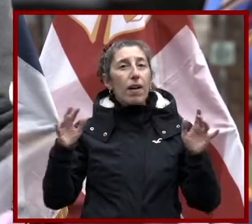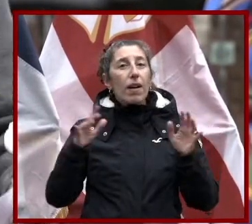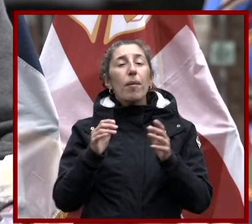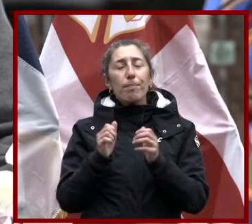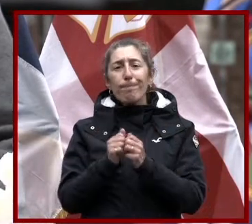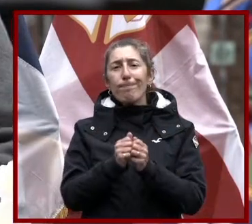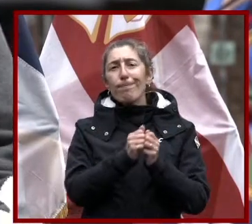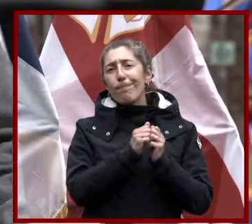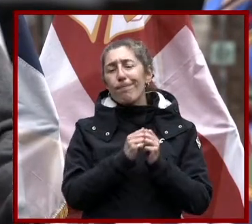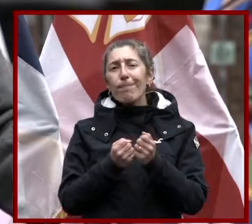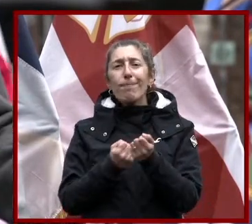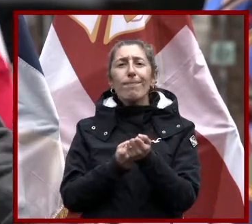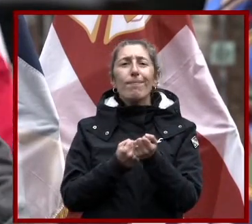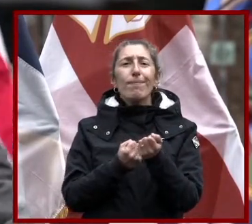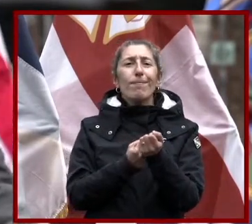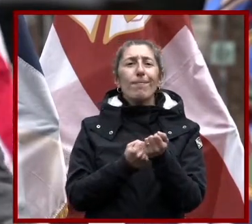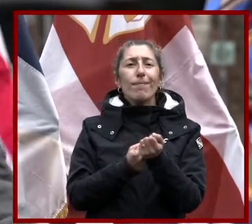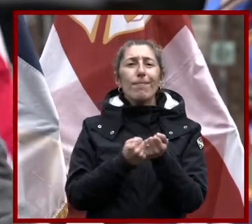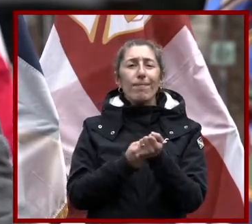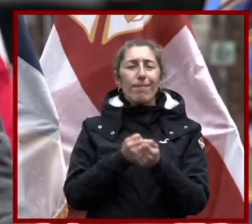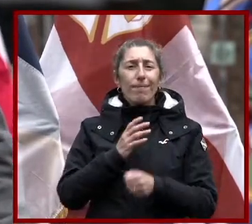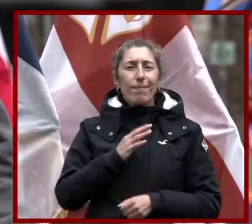each other.